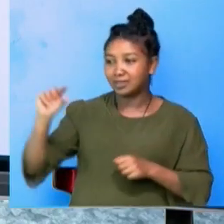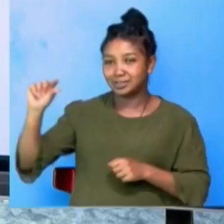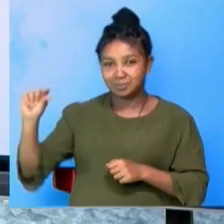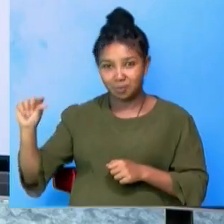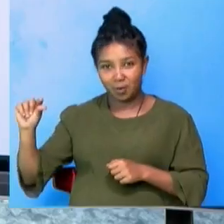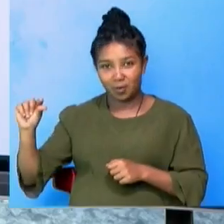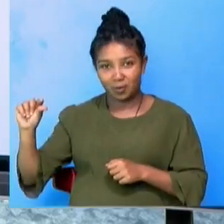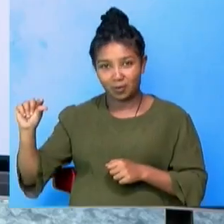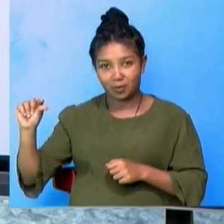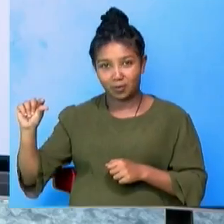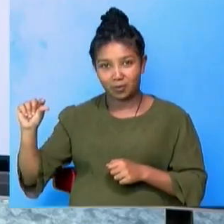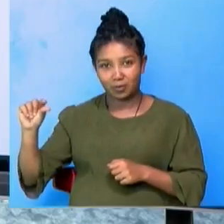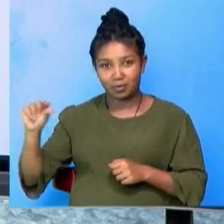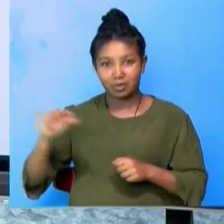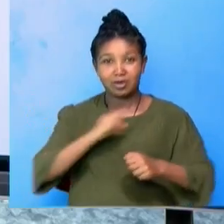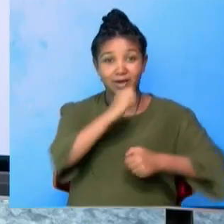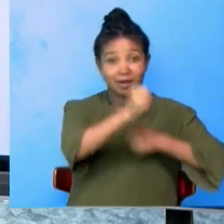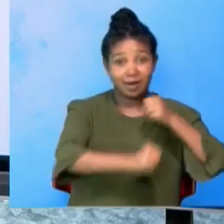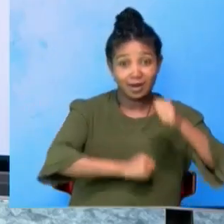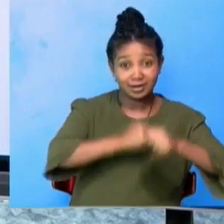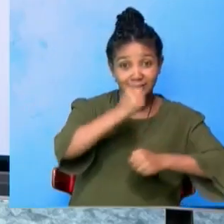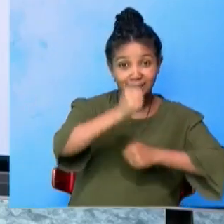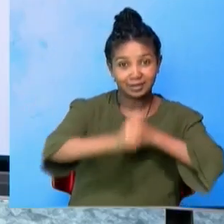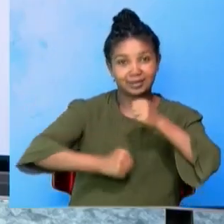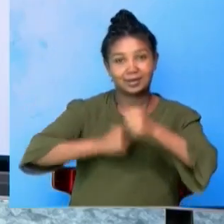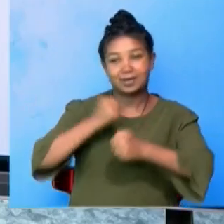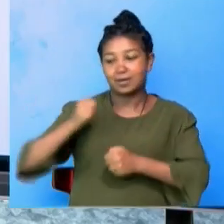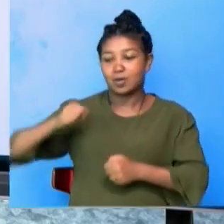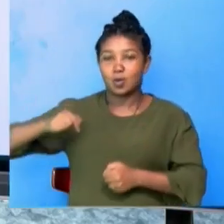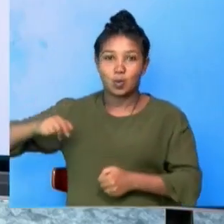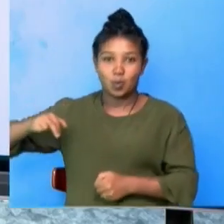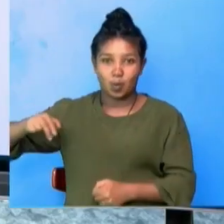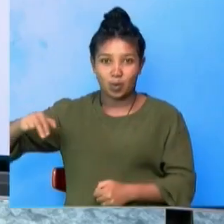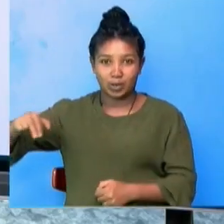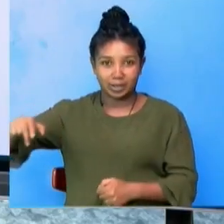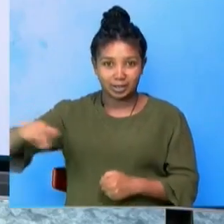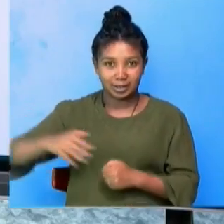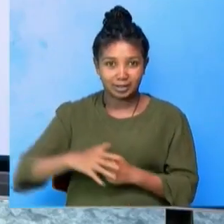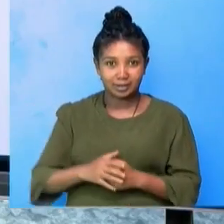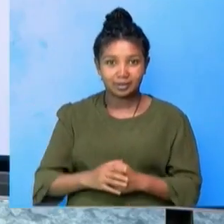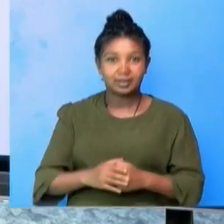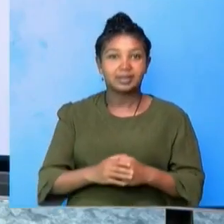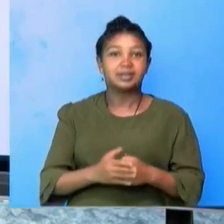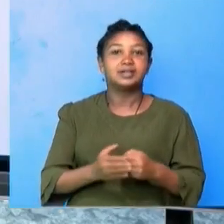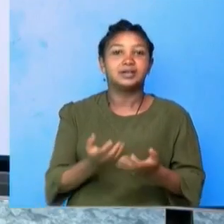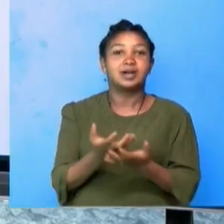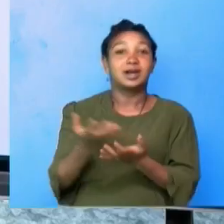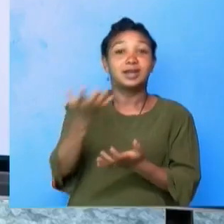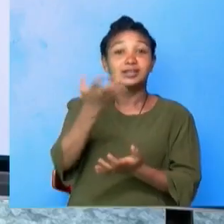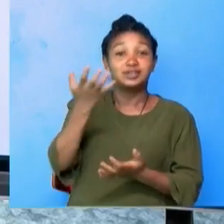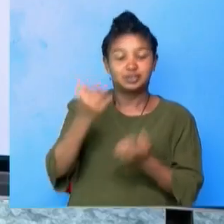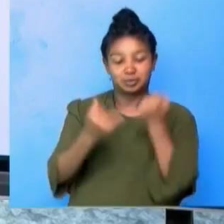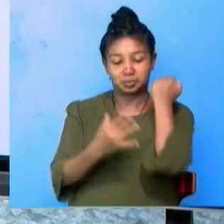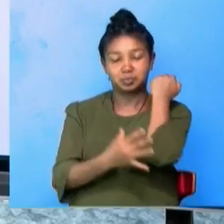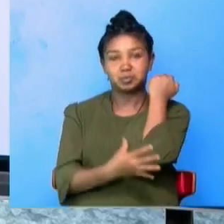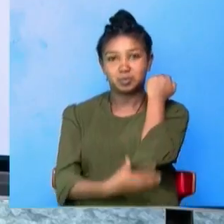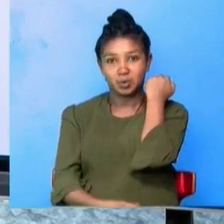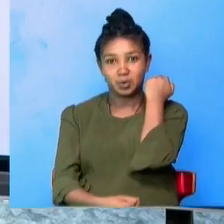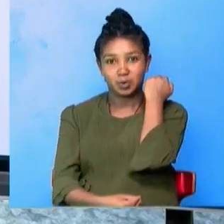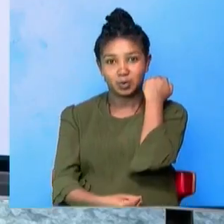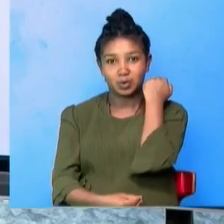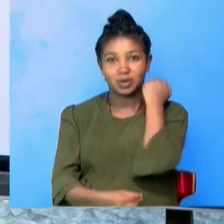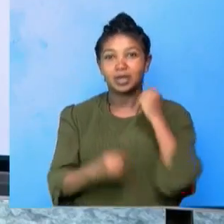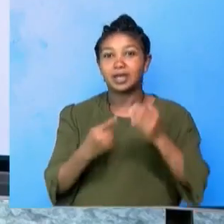small. Run, walk. Reach, poor.